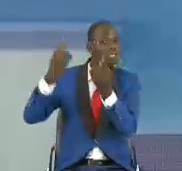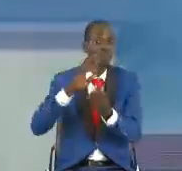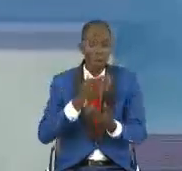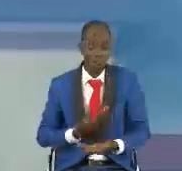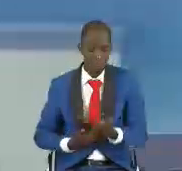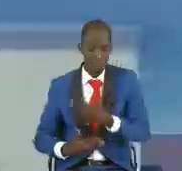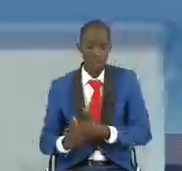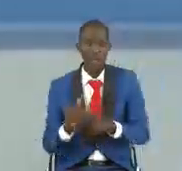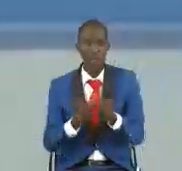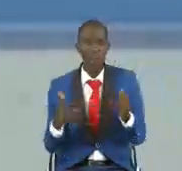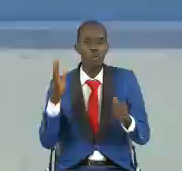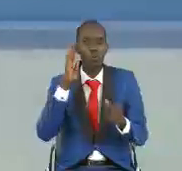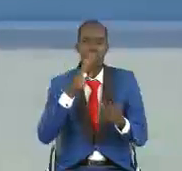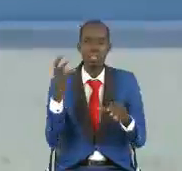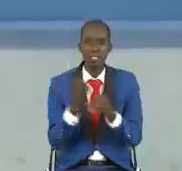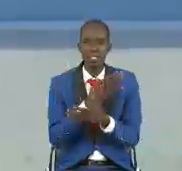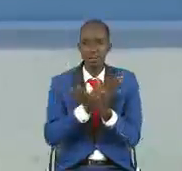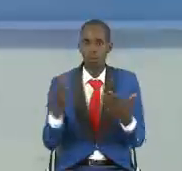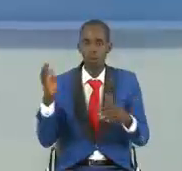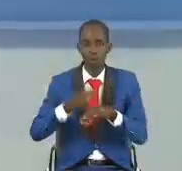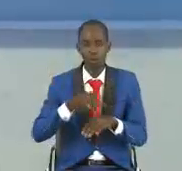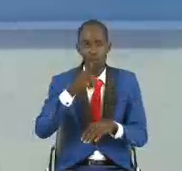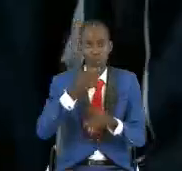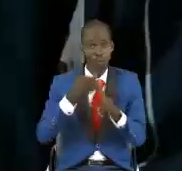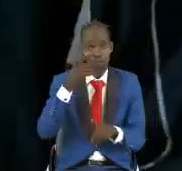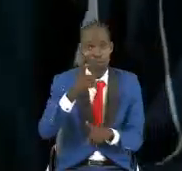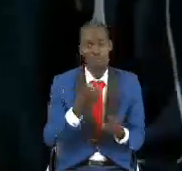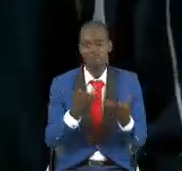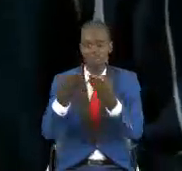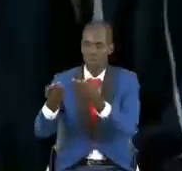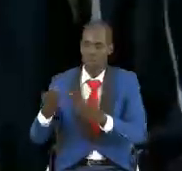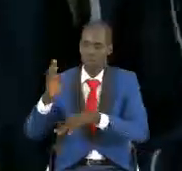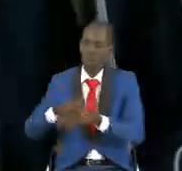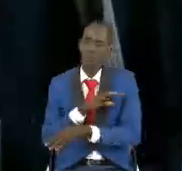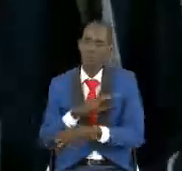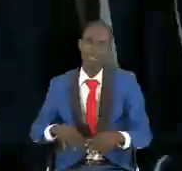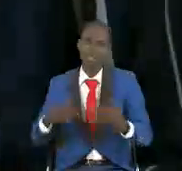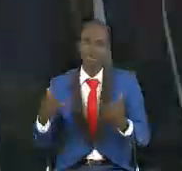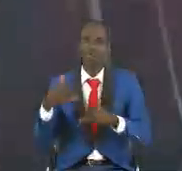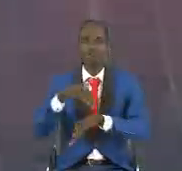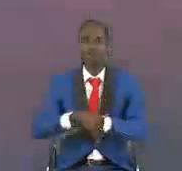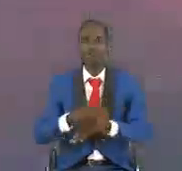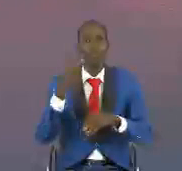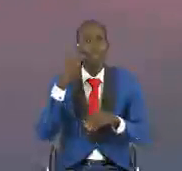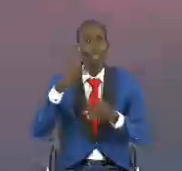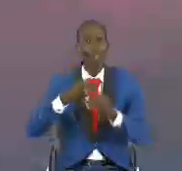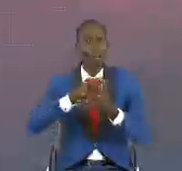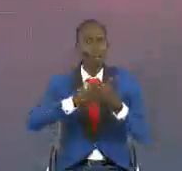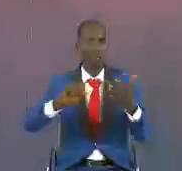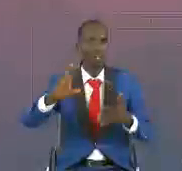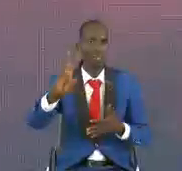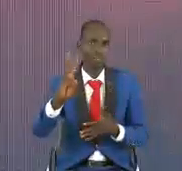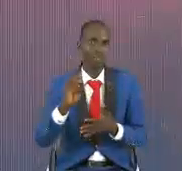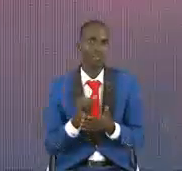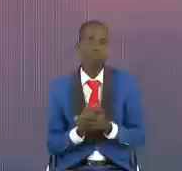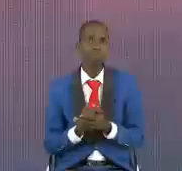you and laid on Christ tonight in Jesus' name. Look at verse 6. In verse 6, it says, all